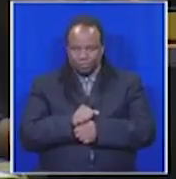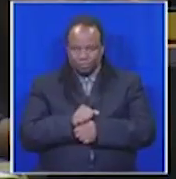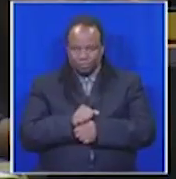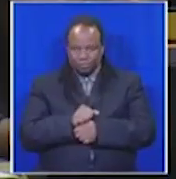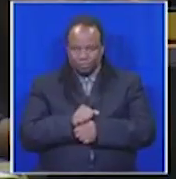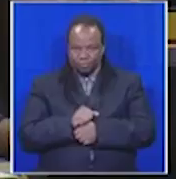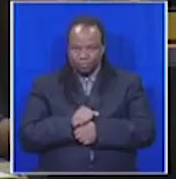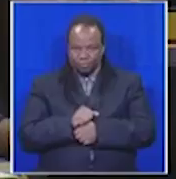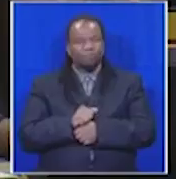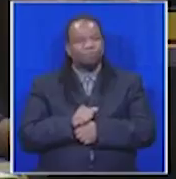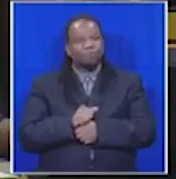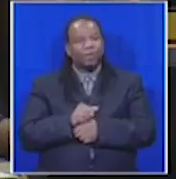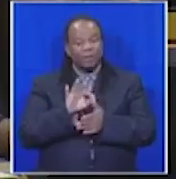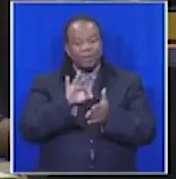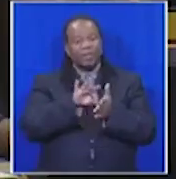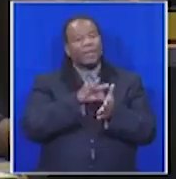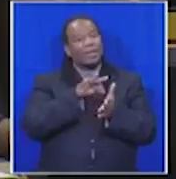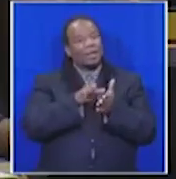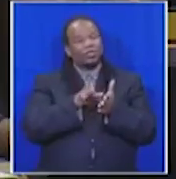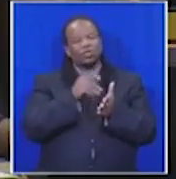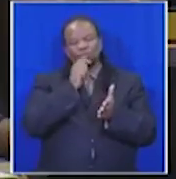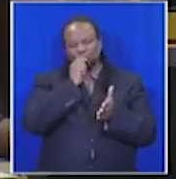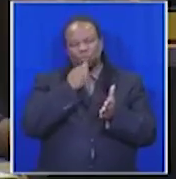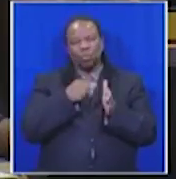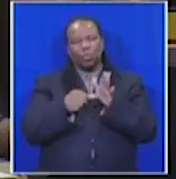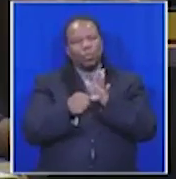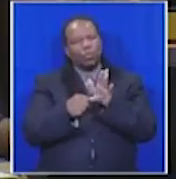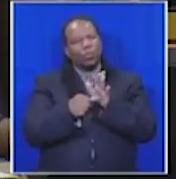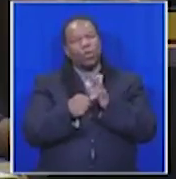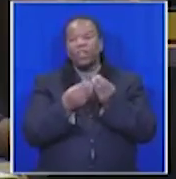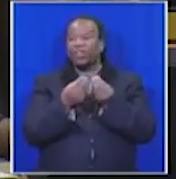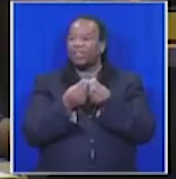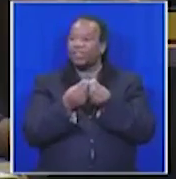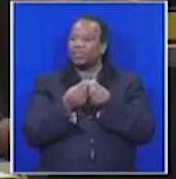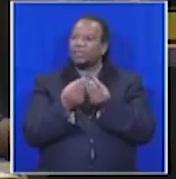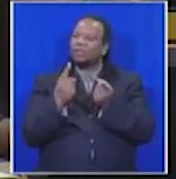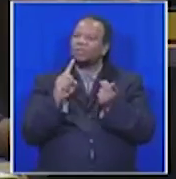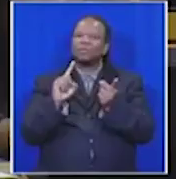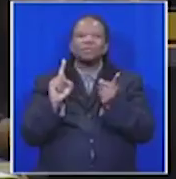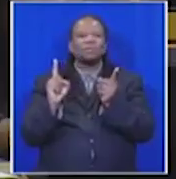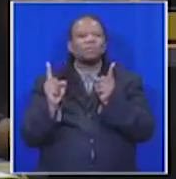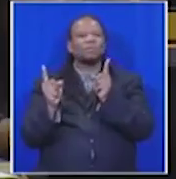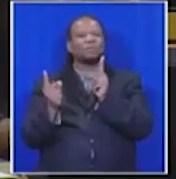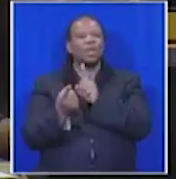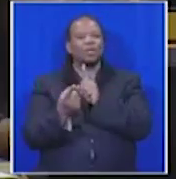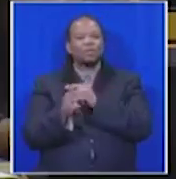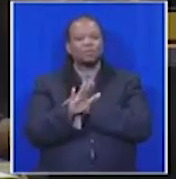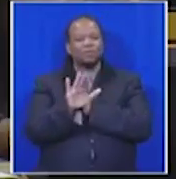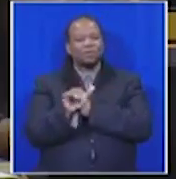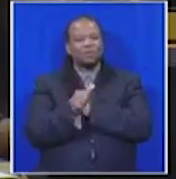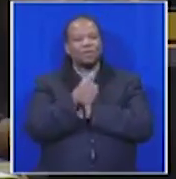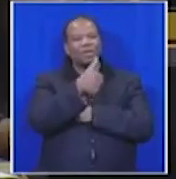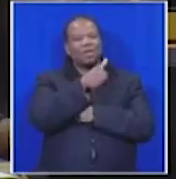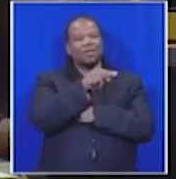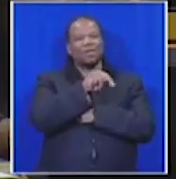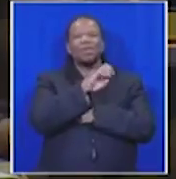turning point in our new democracy. A tidal wave of change has washed across South Africa. The ANC has lost